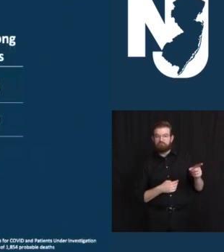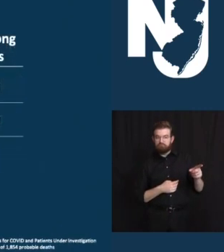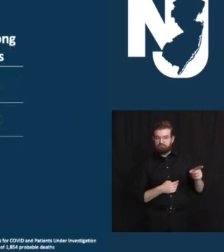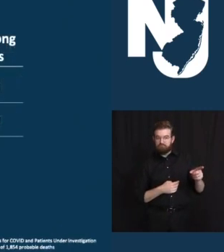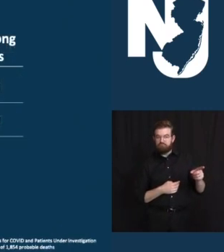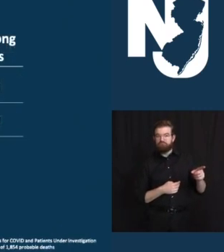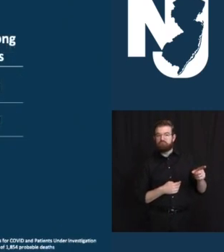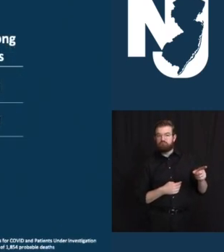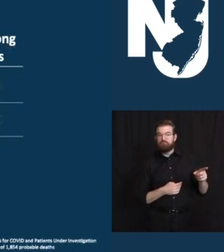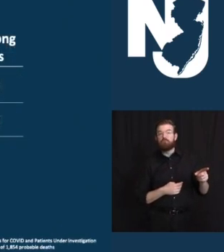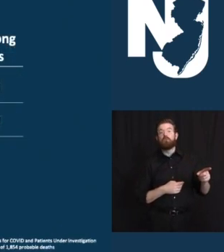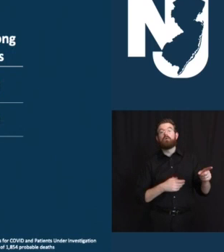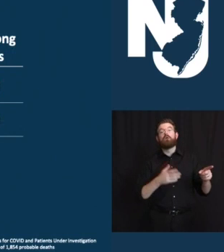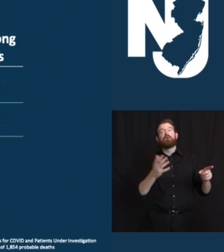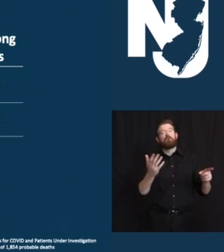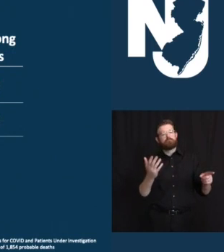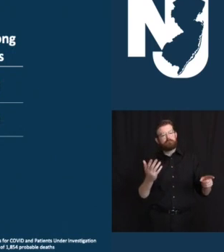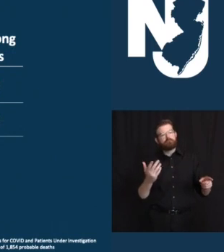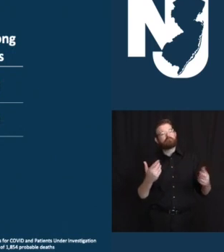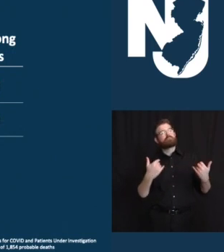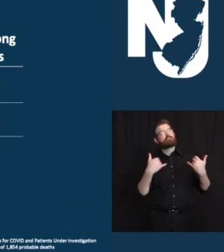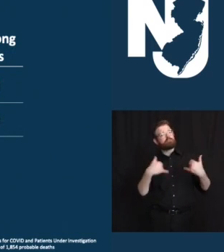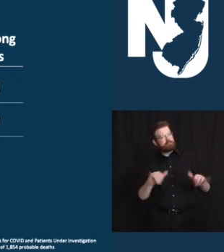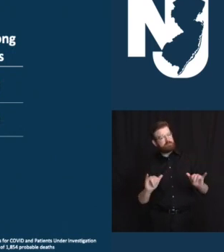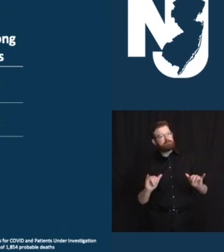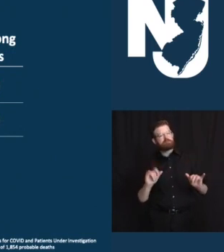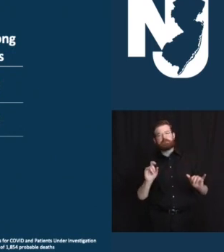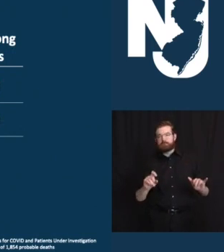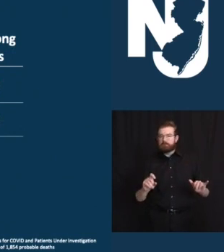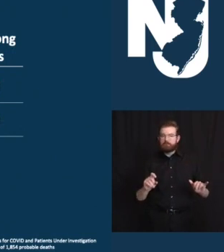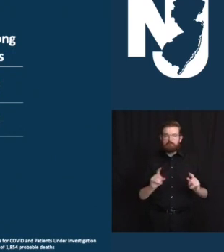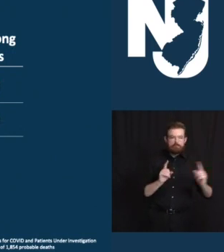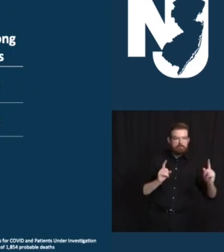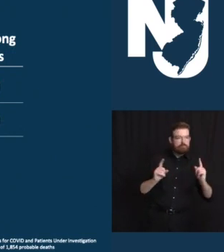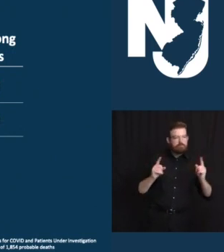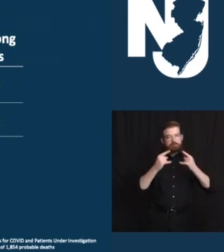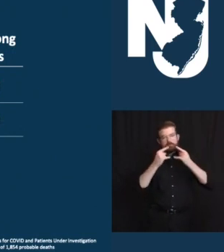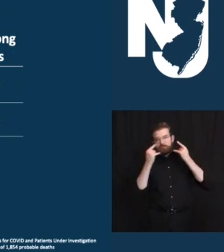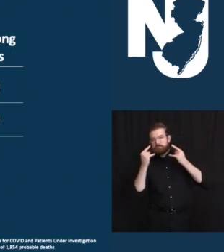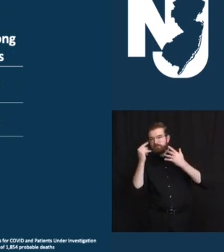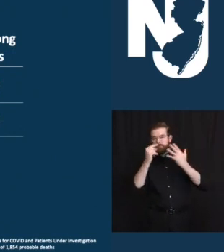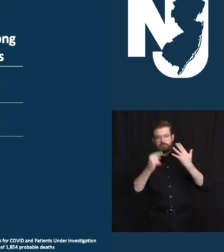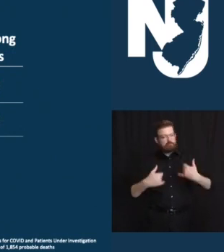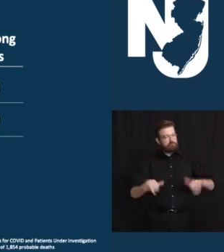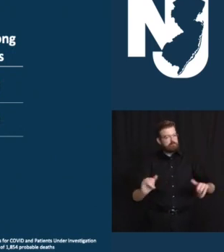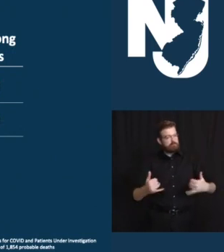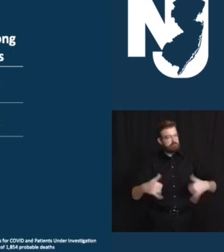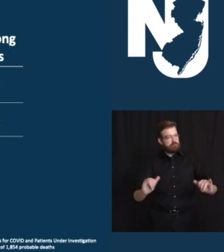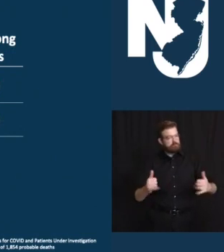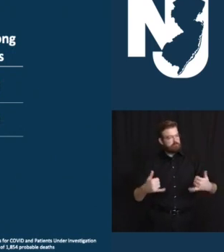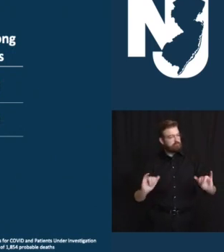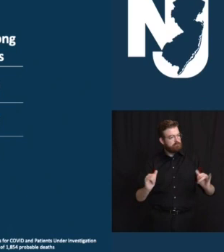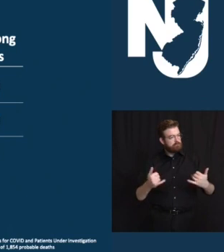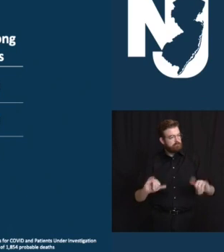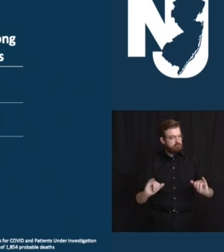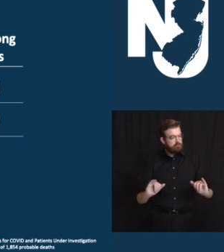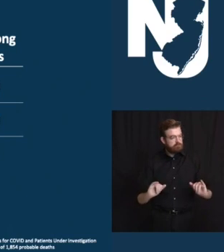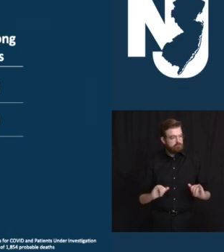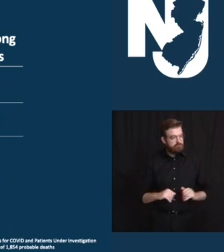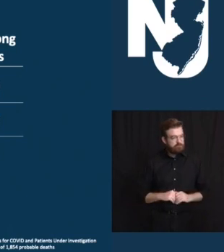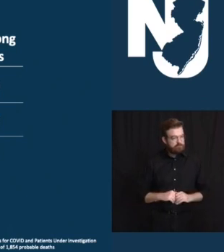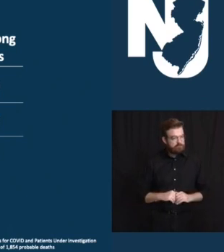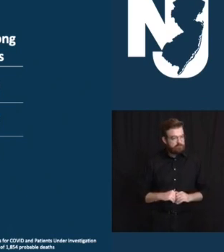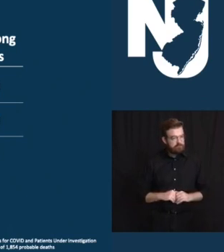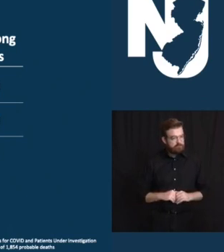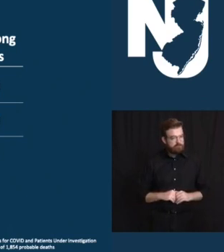many reasons to remain vigilant and to keep up with our social distancing. You can see there in terms of where we rank nationally. And today, with